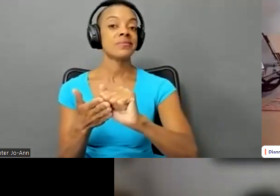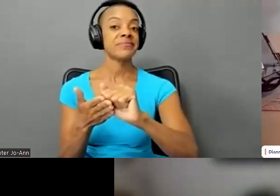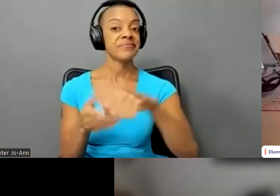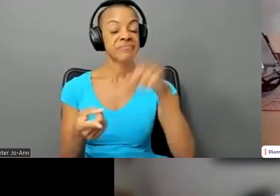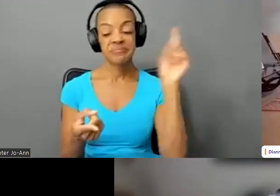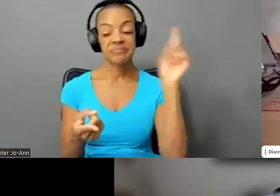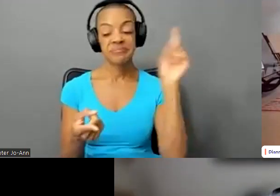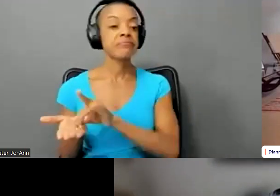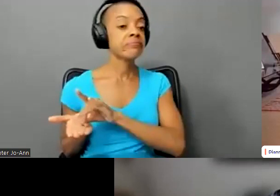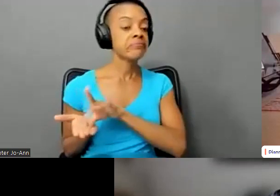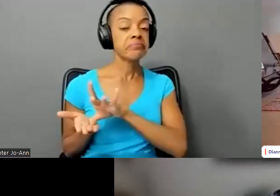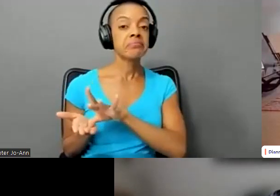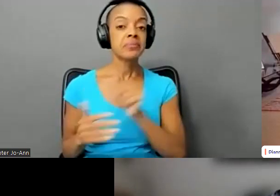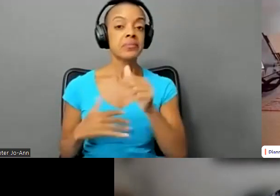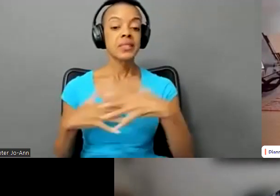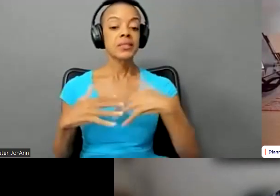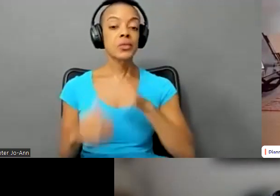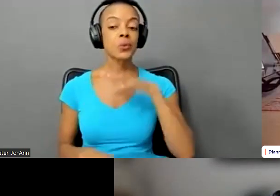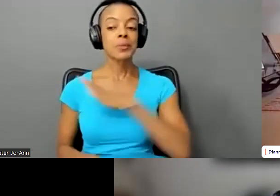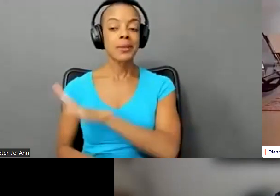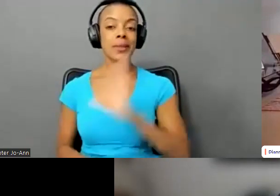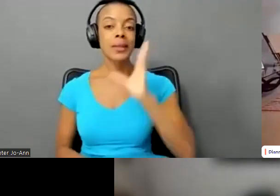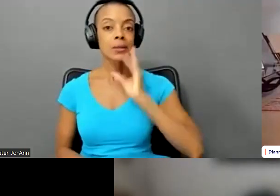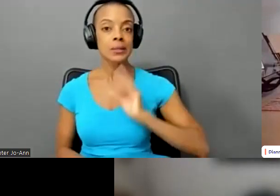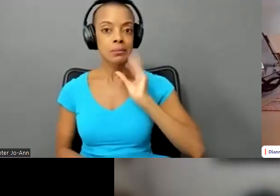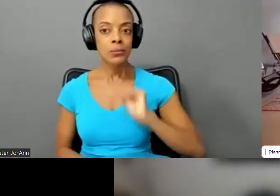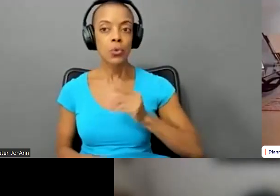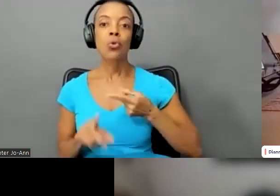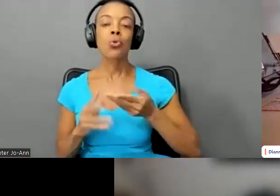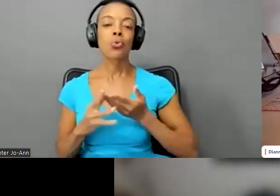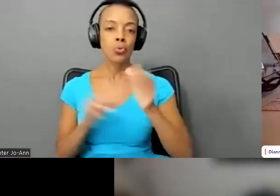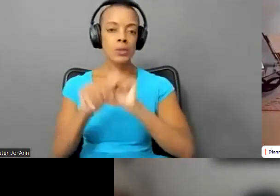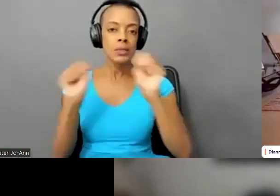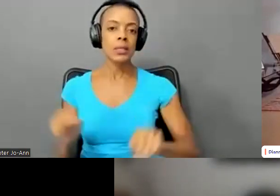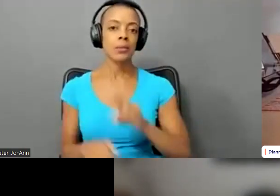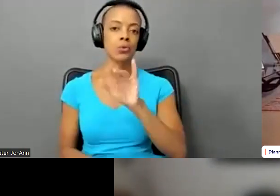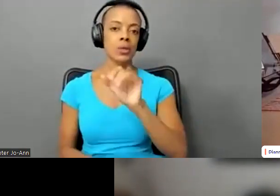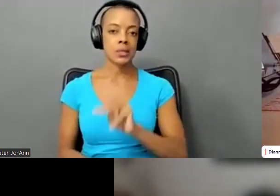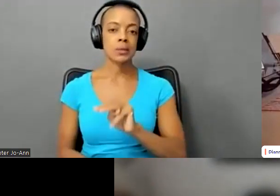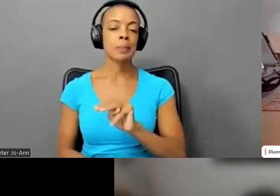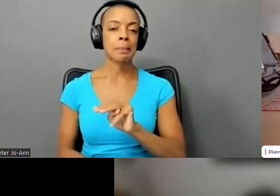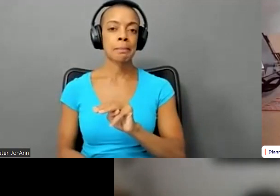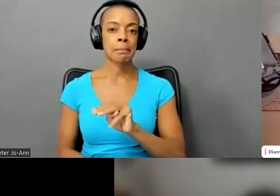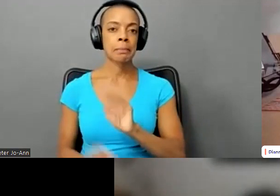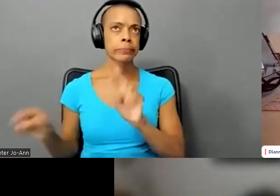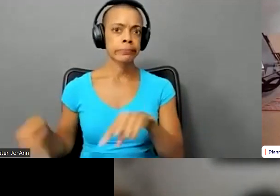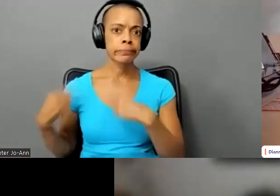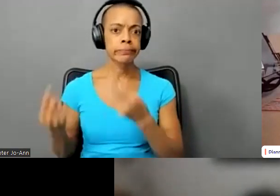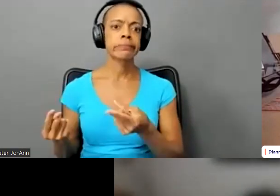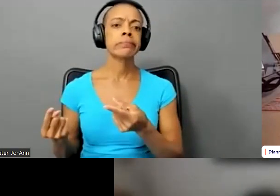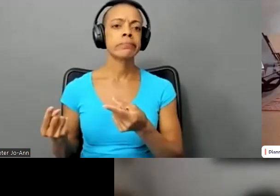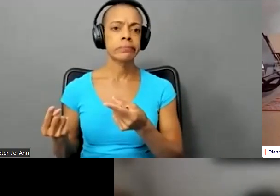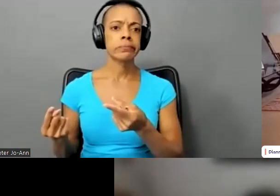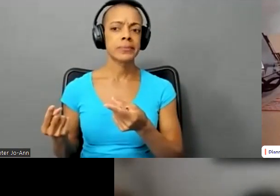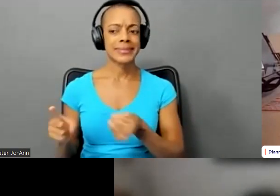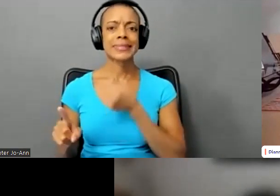women's experiences with systemic racism and how that has impacted some of the situations that